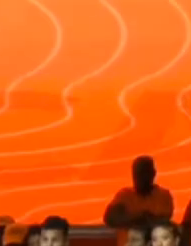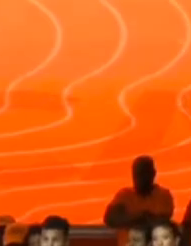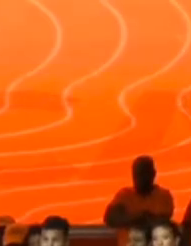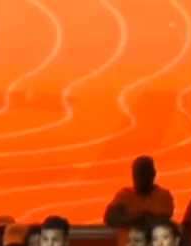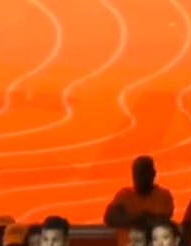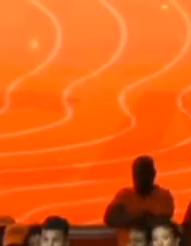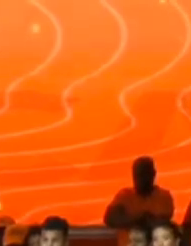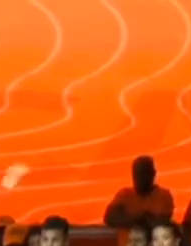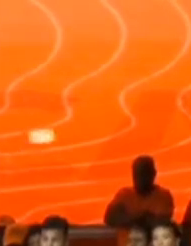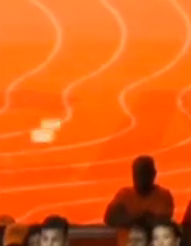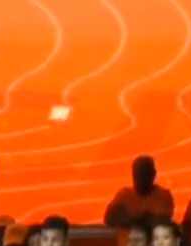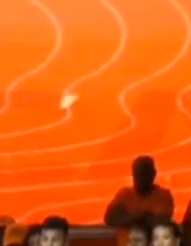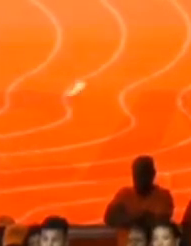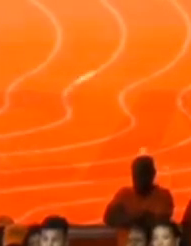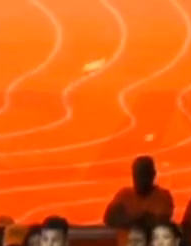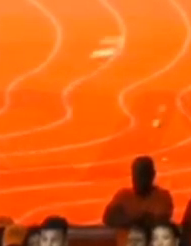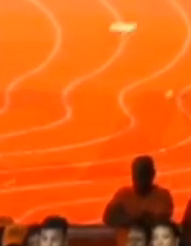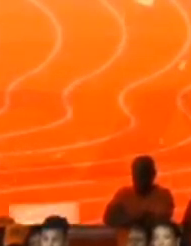rice.